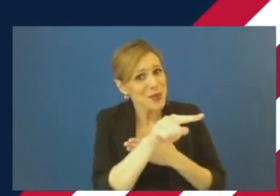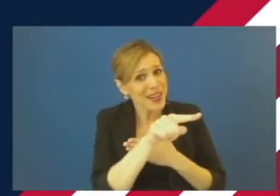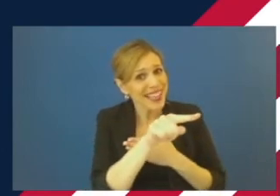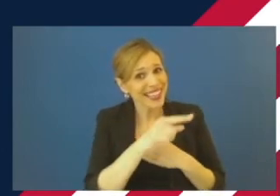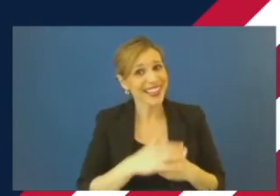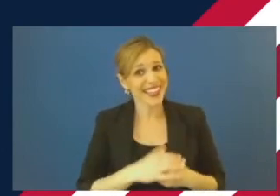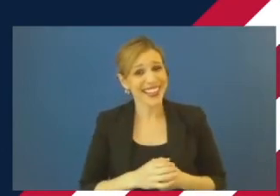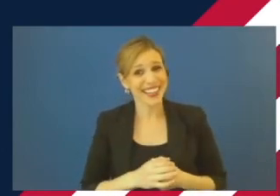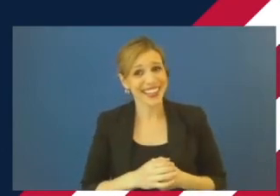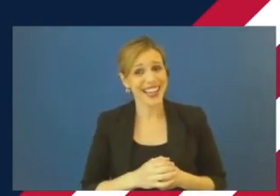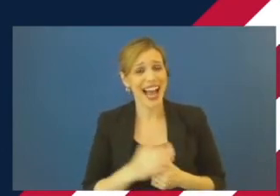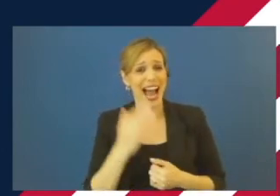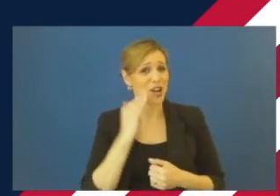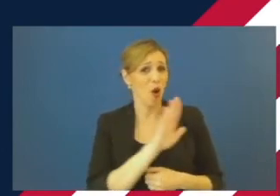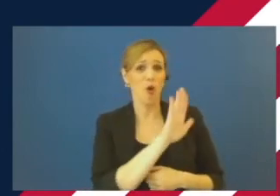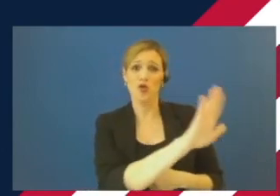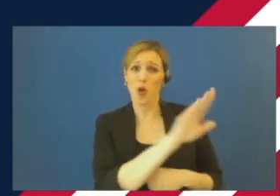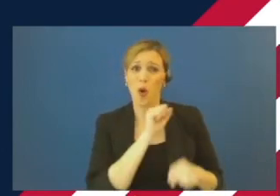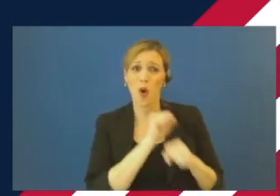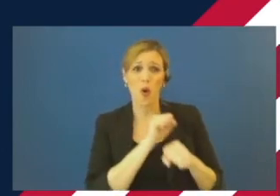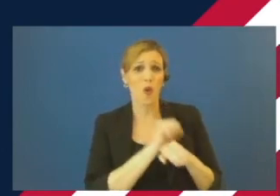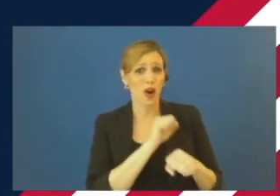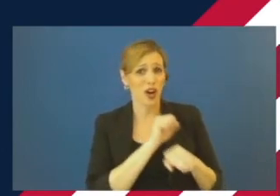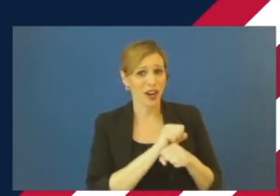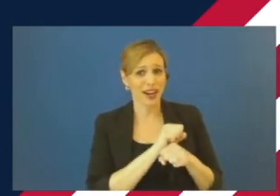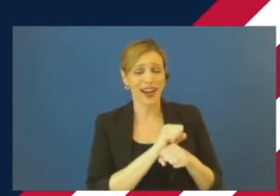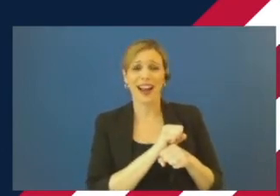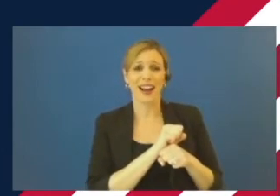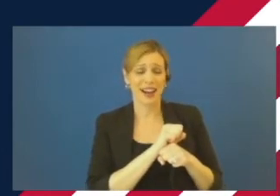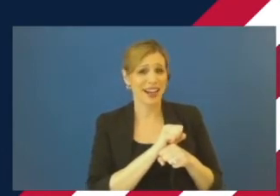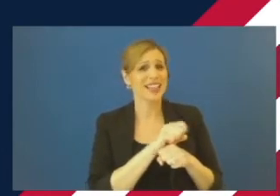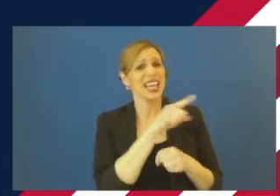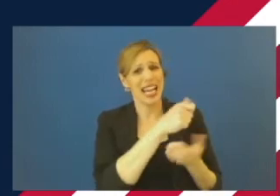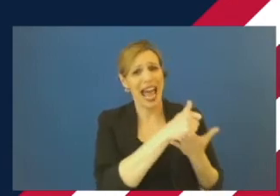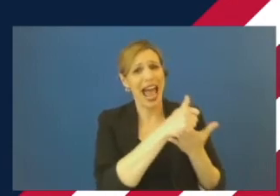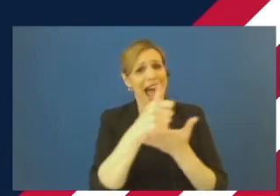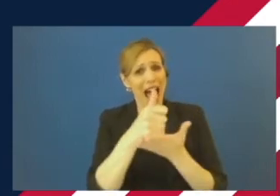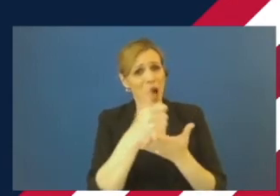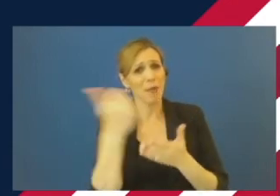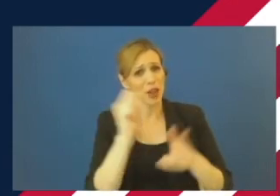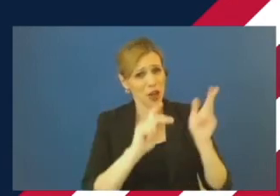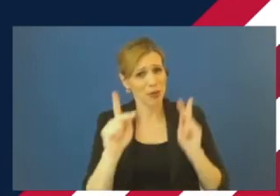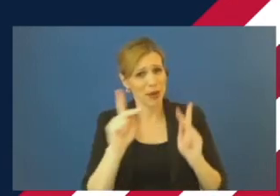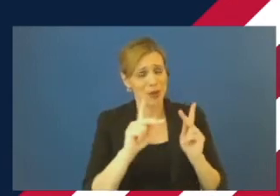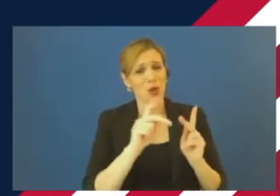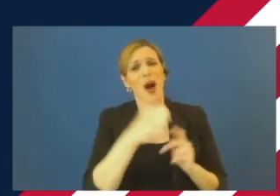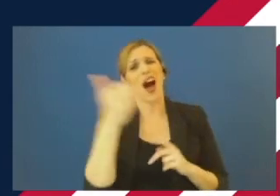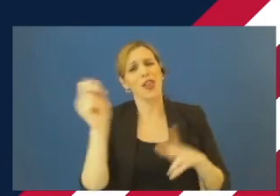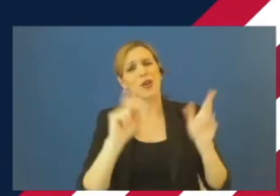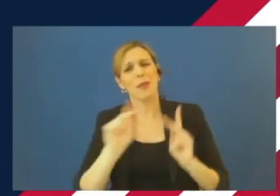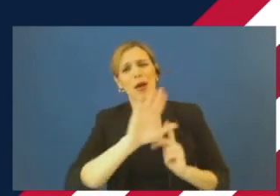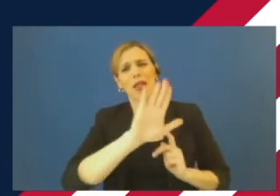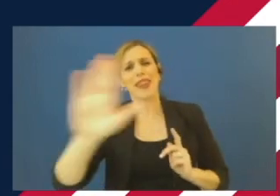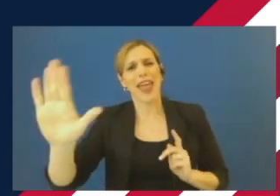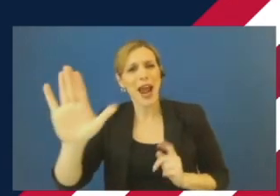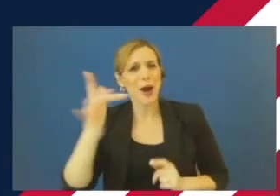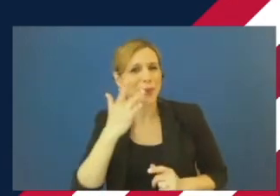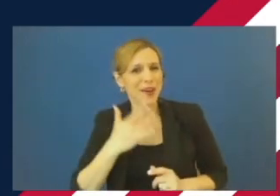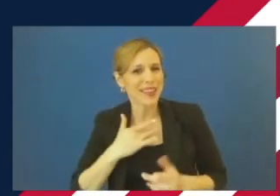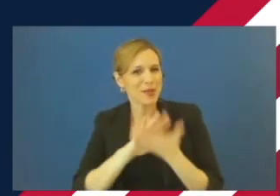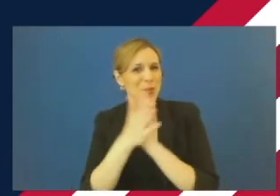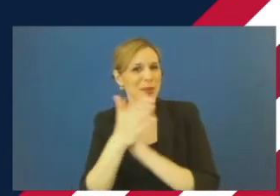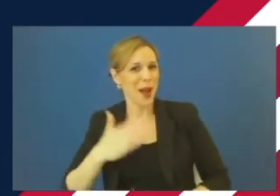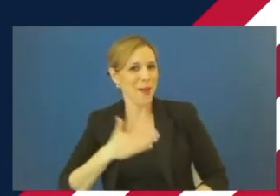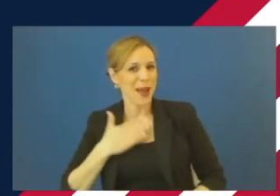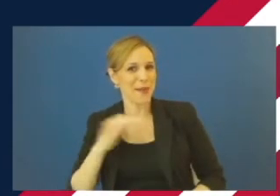work you're doing is going to make sure that other people's birthdays are going to be happy too. Thank you, Terrence. Keep it